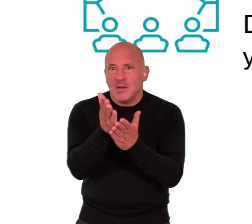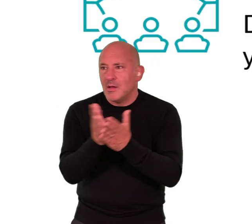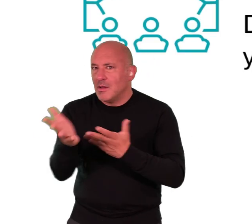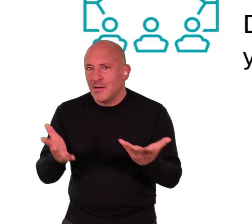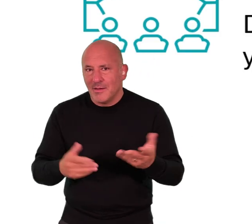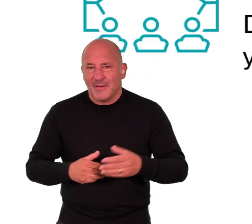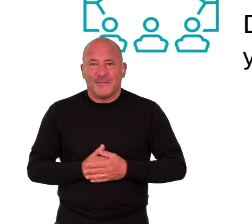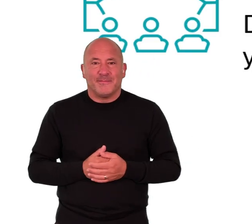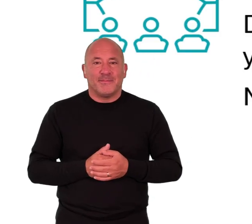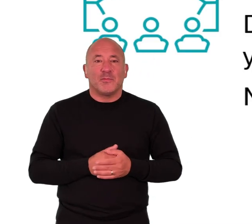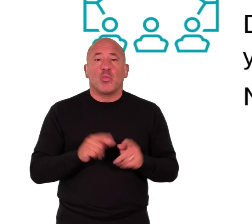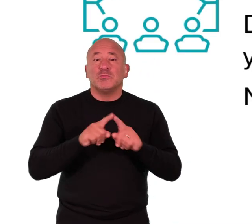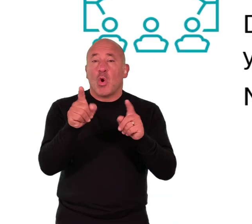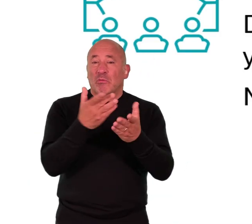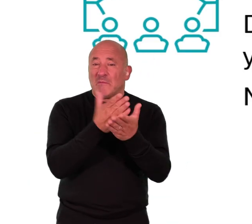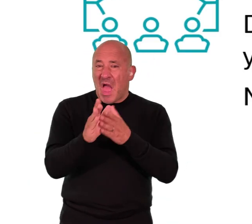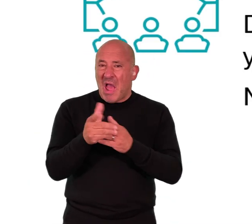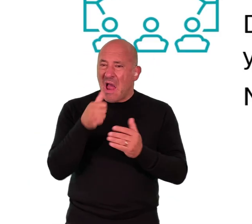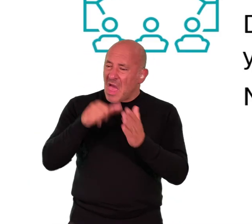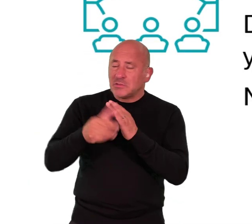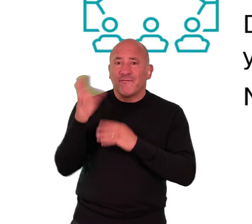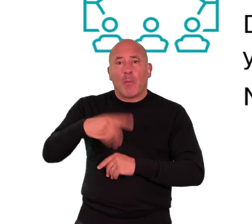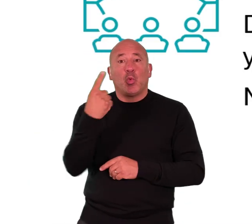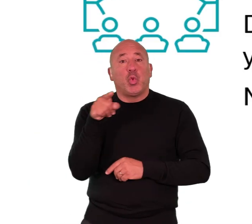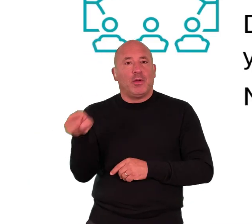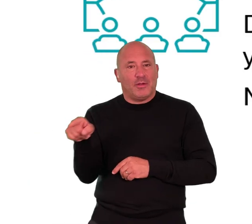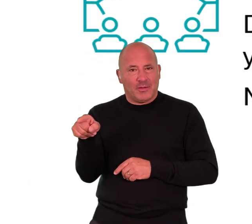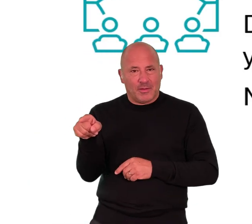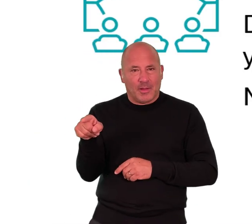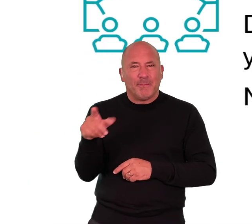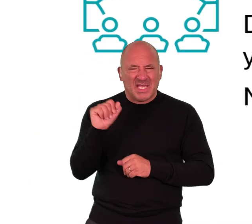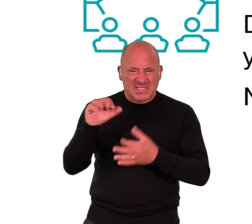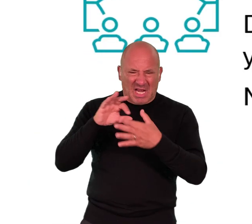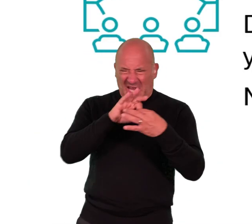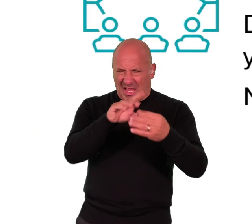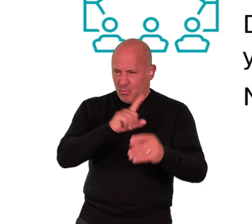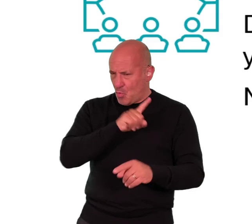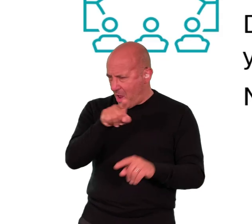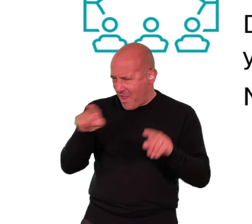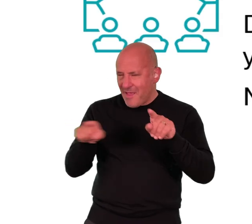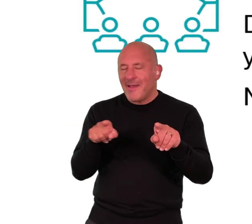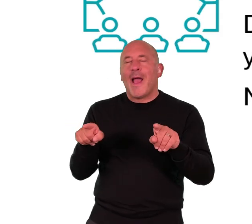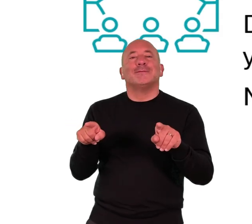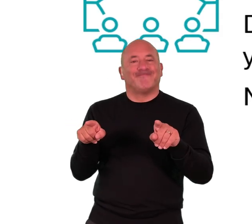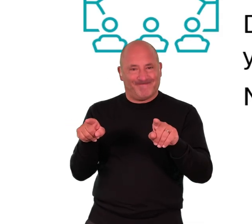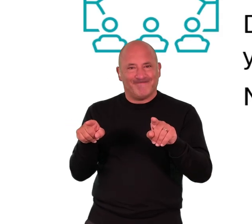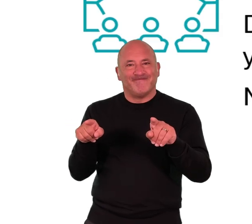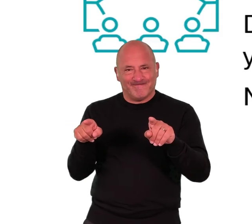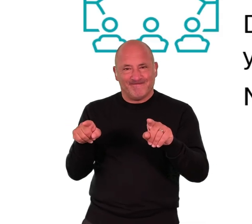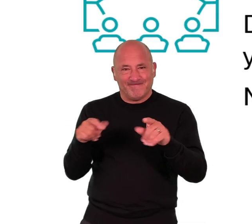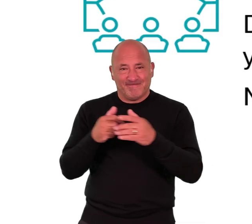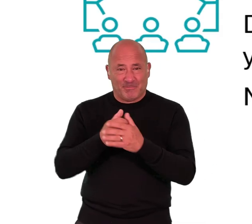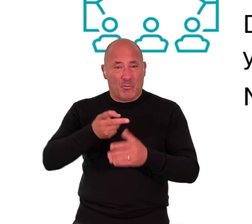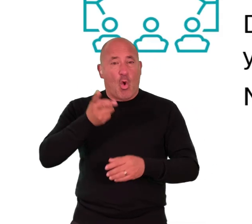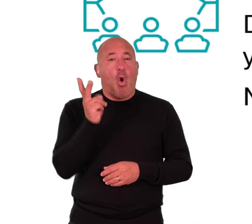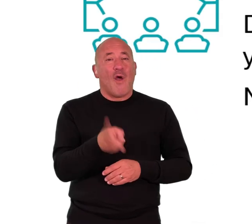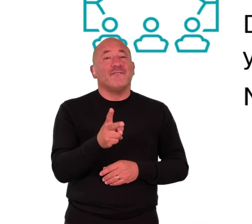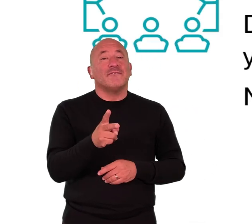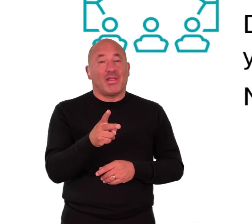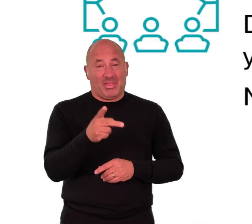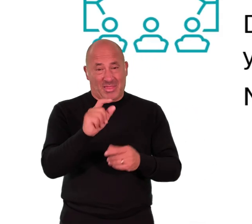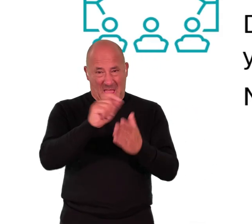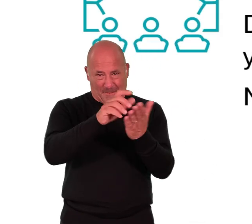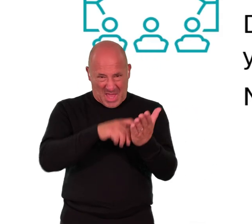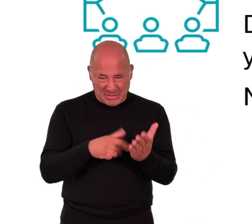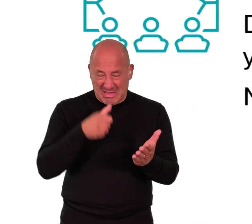who the letter is from so we understand their relevance. We often see applications where the letter of support